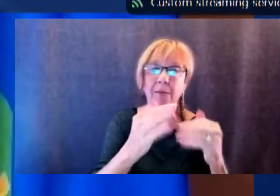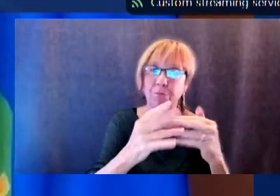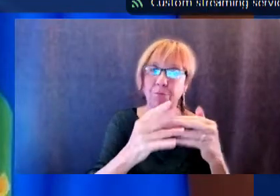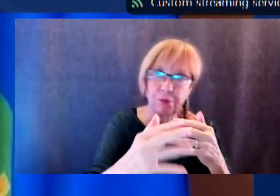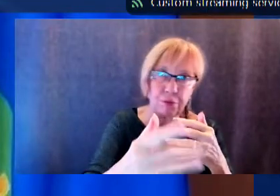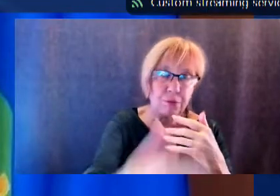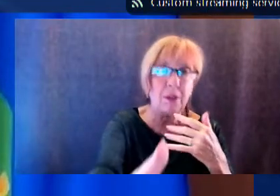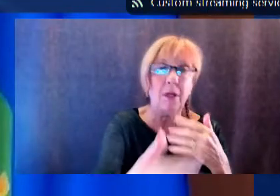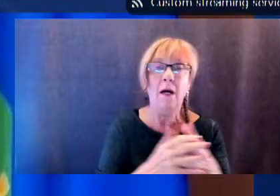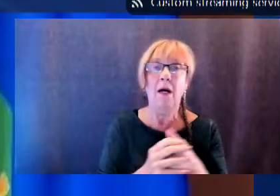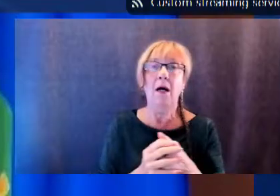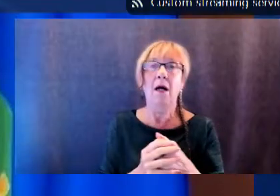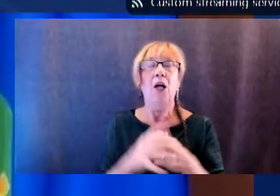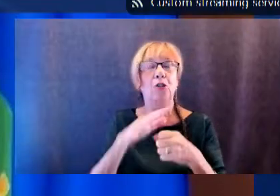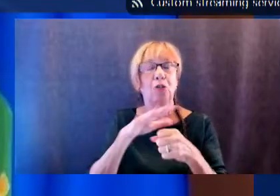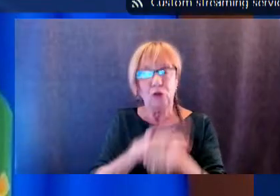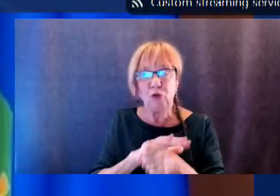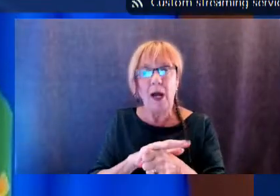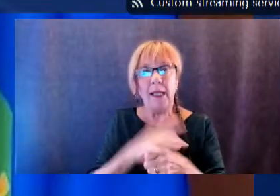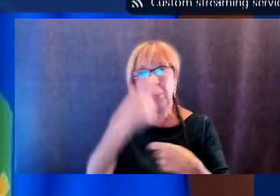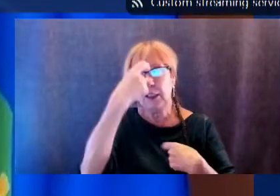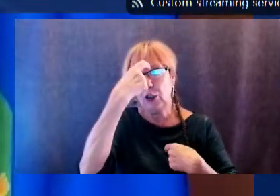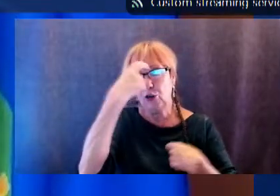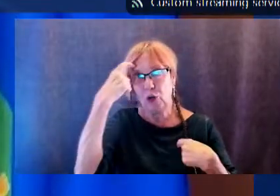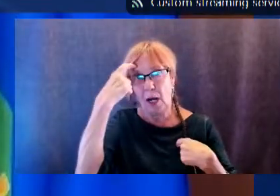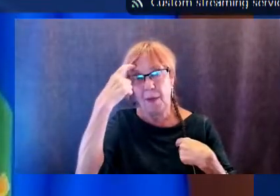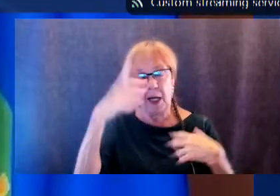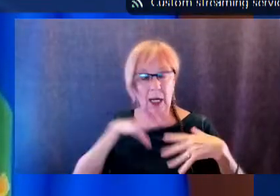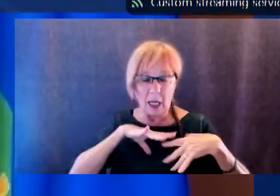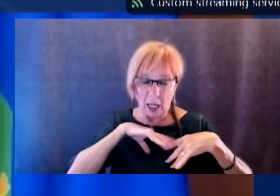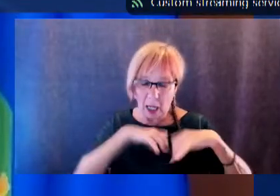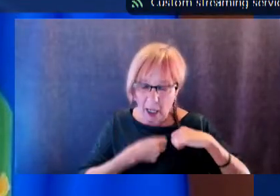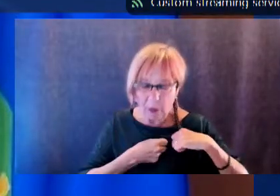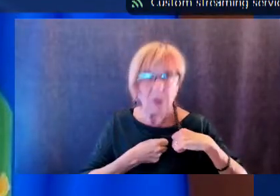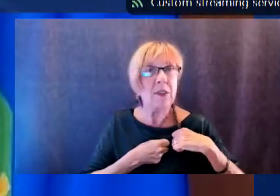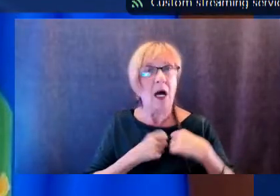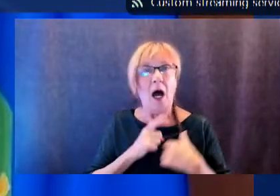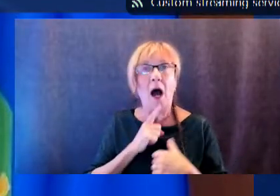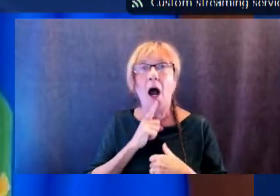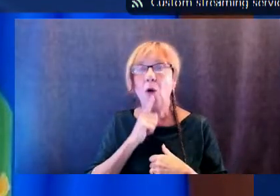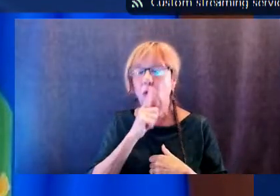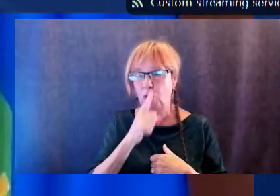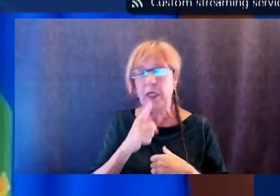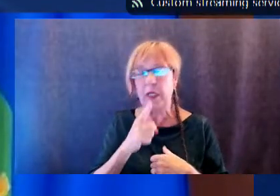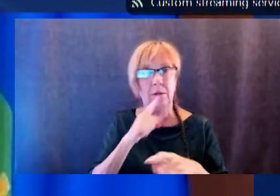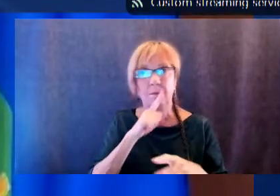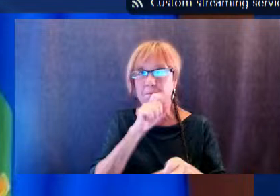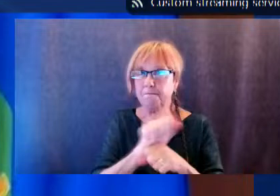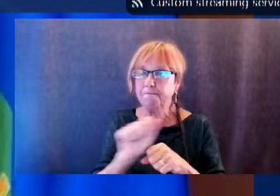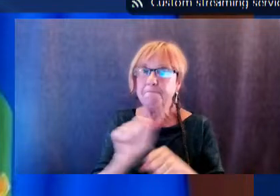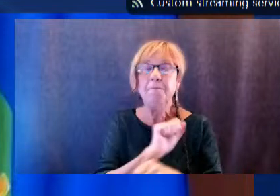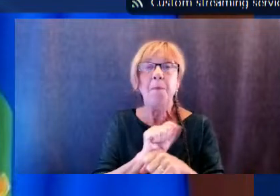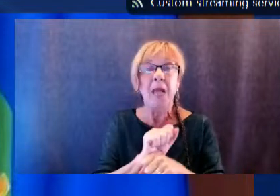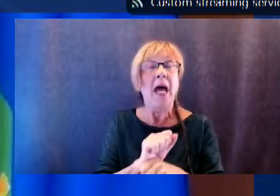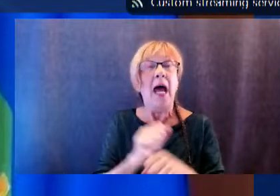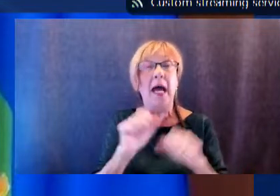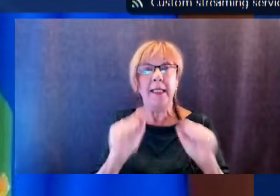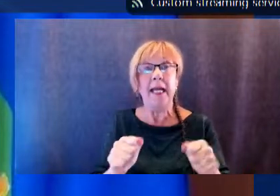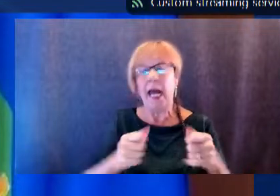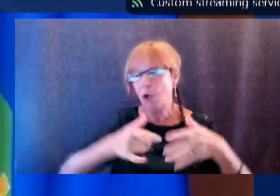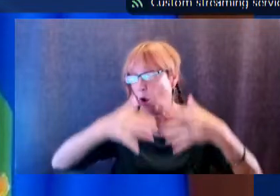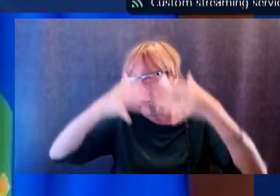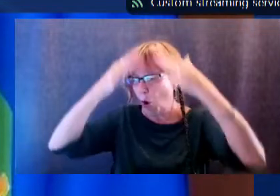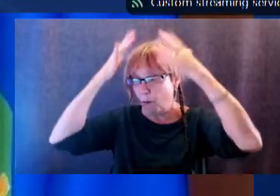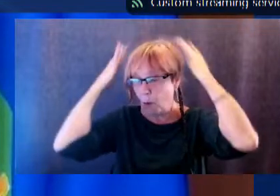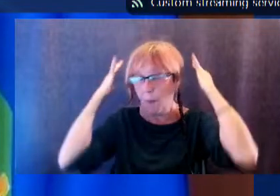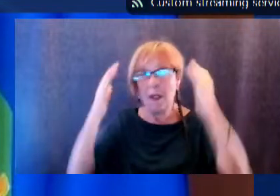The stress, trauma, anguish, and grief are very real and at times can be very overwhelming.